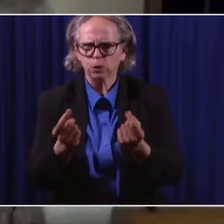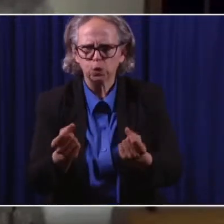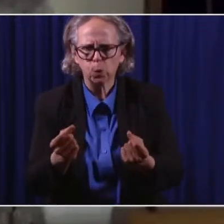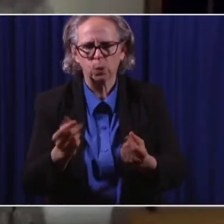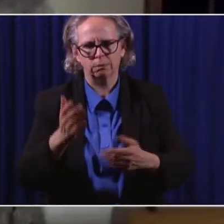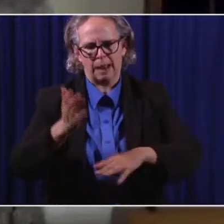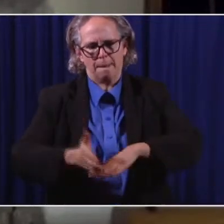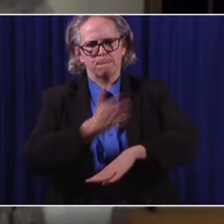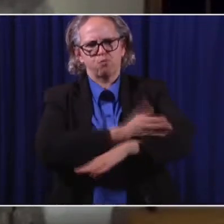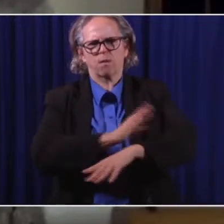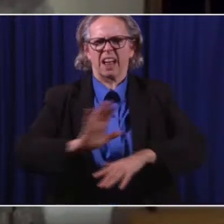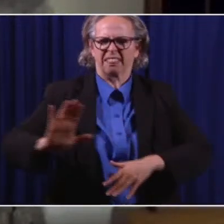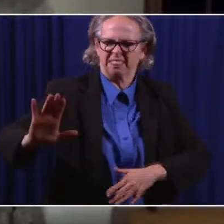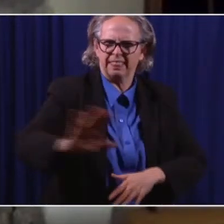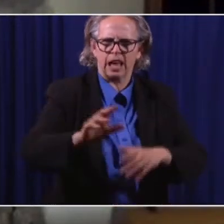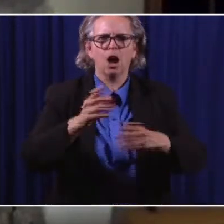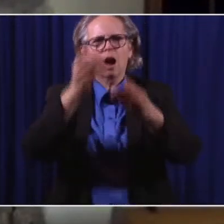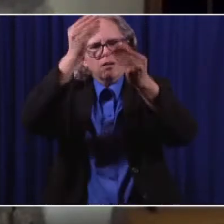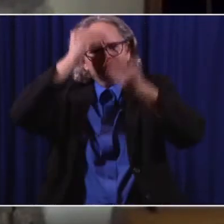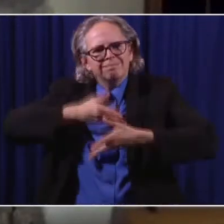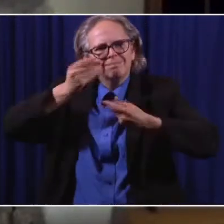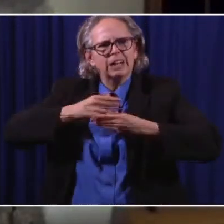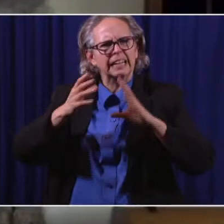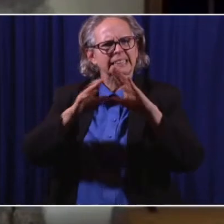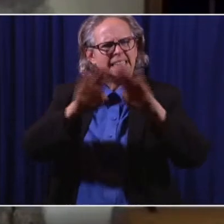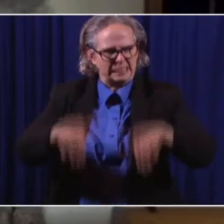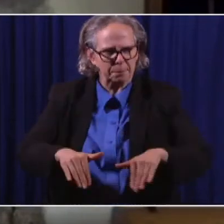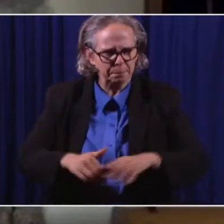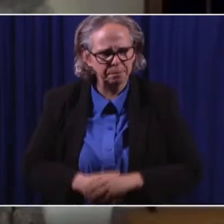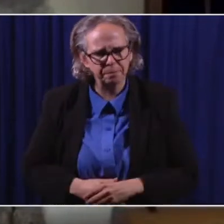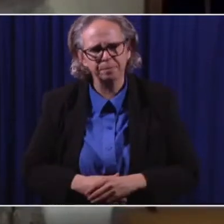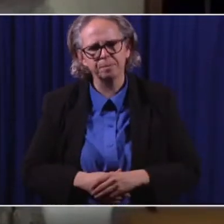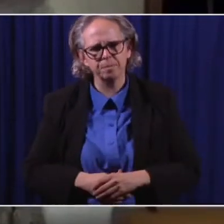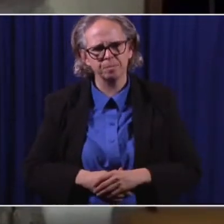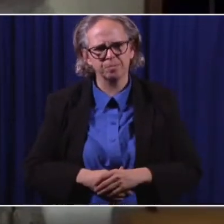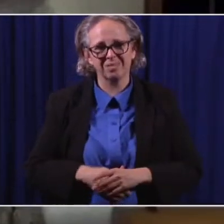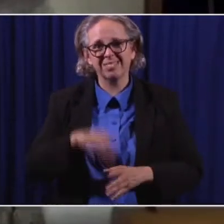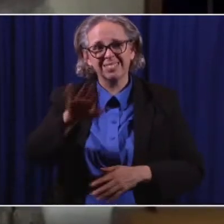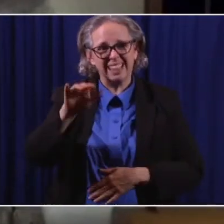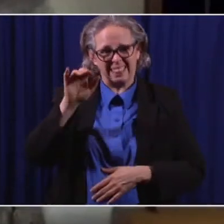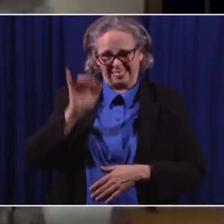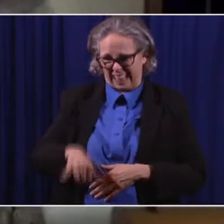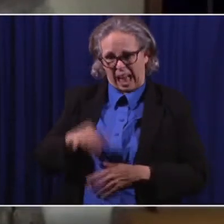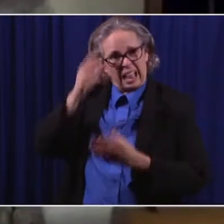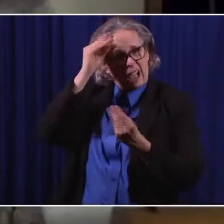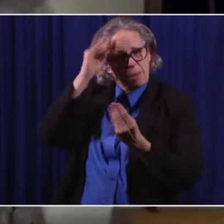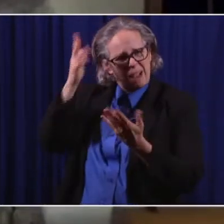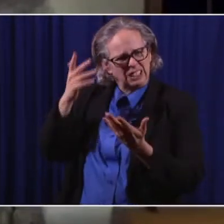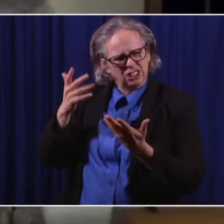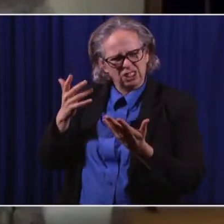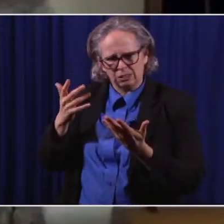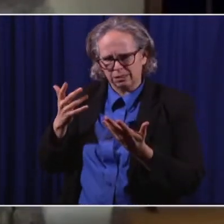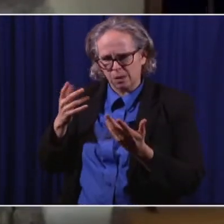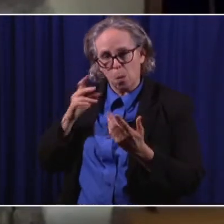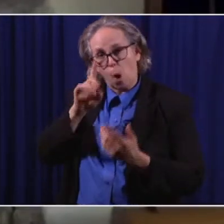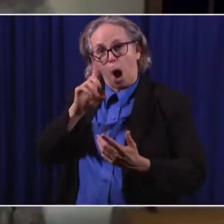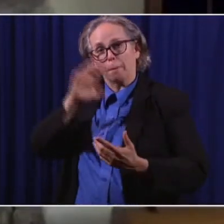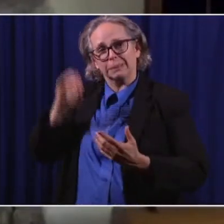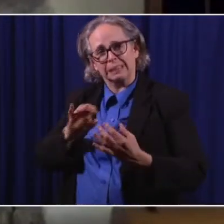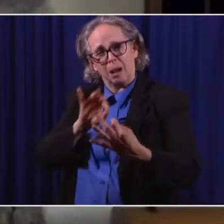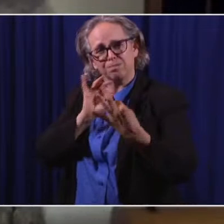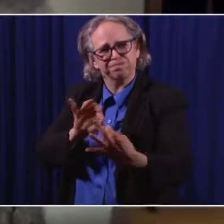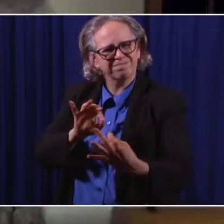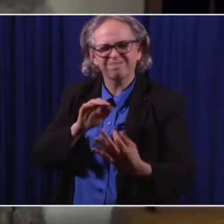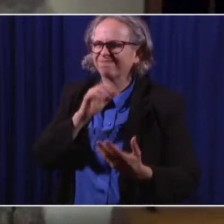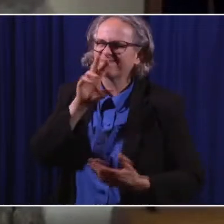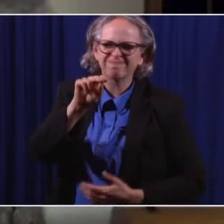options. But even when we get that information, you're not going to have any, you